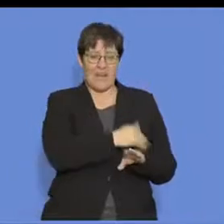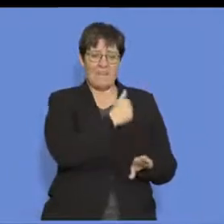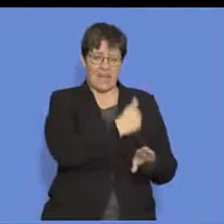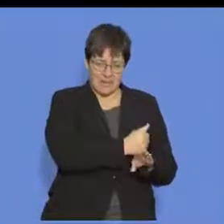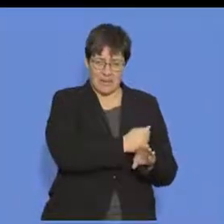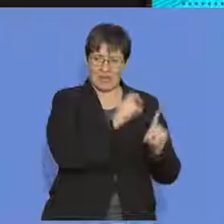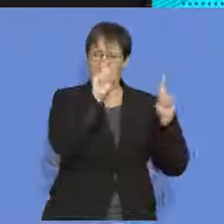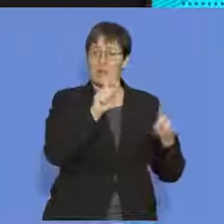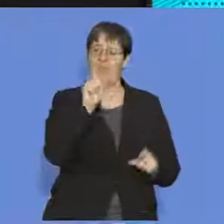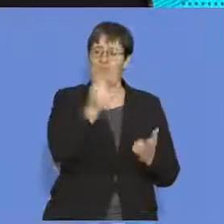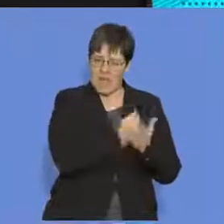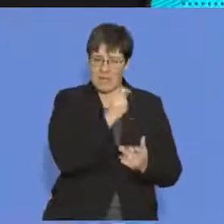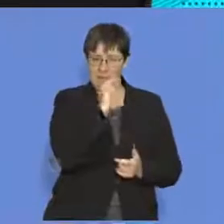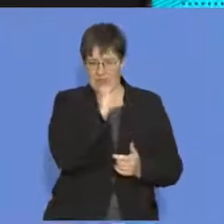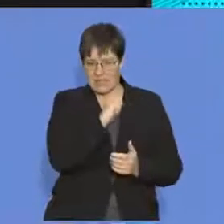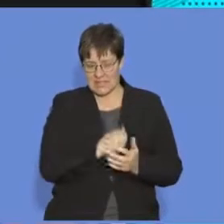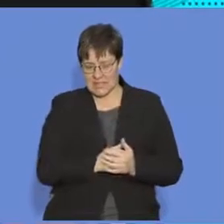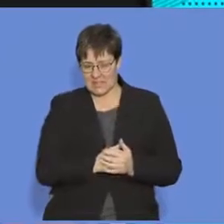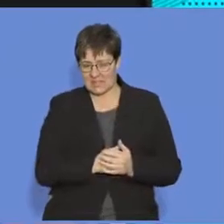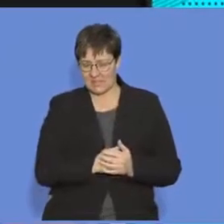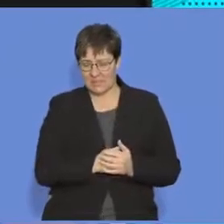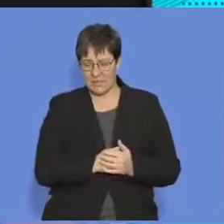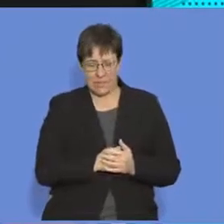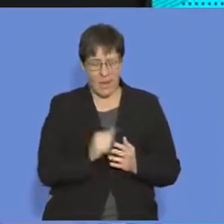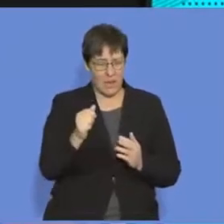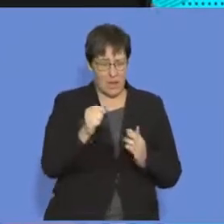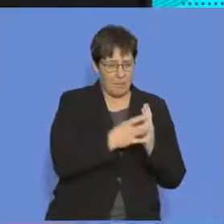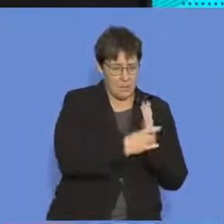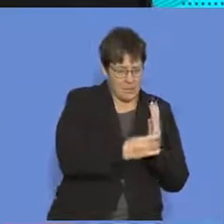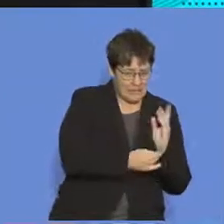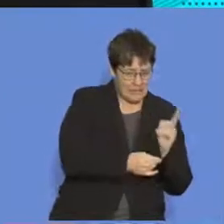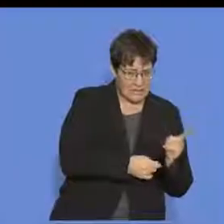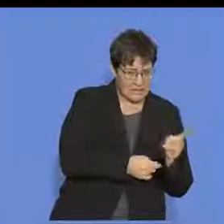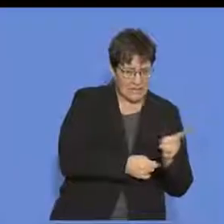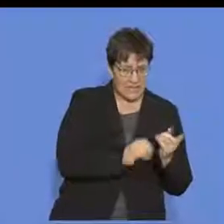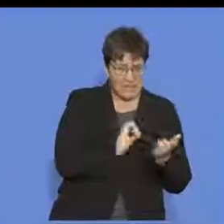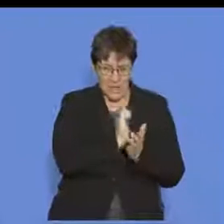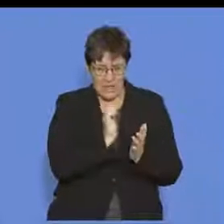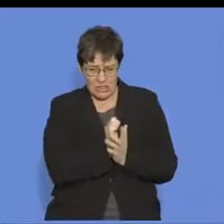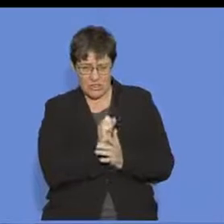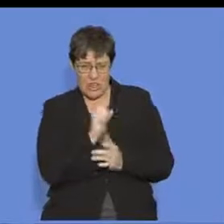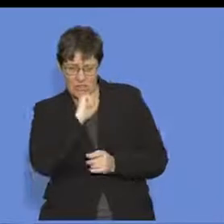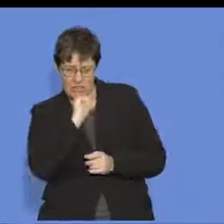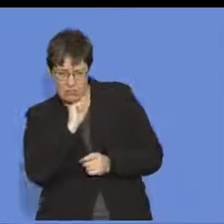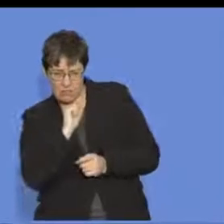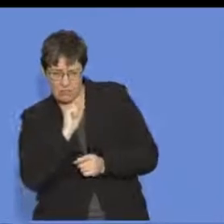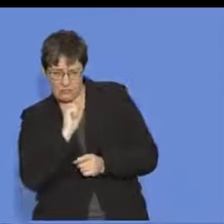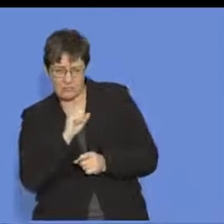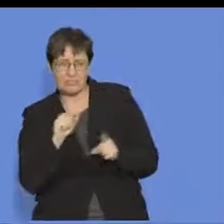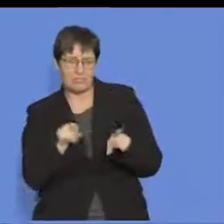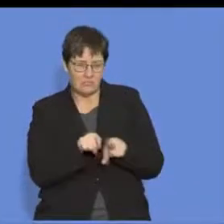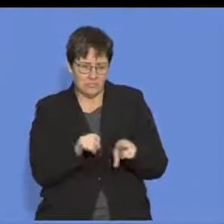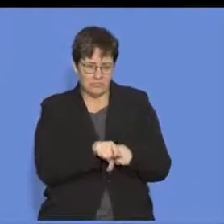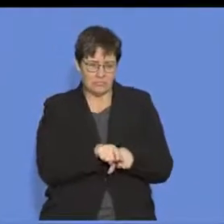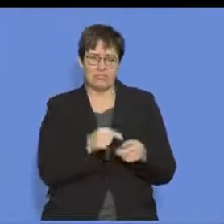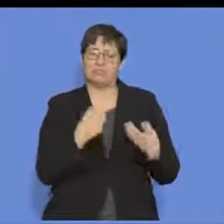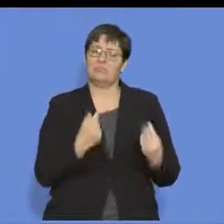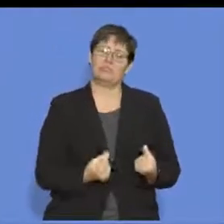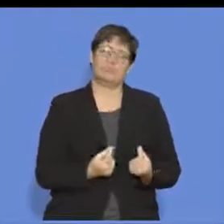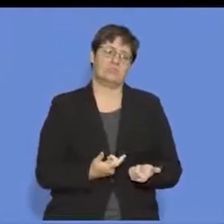calculus, of counting. Because meat, I can take meat, mash, ice cream. But also I